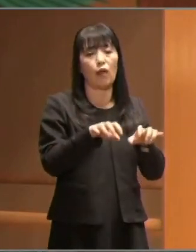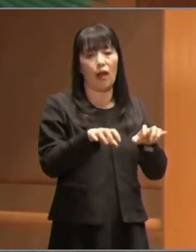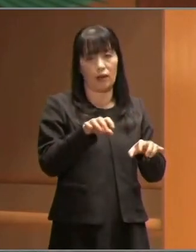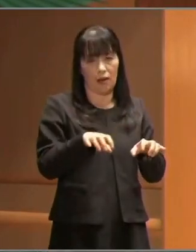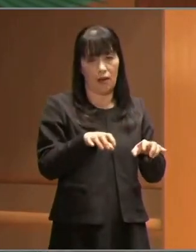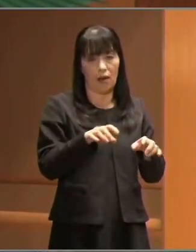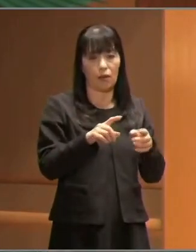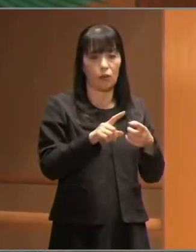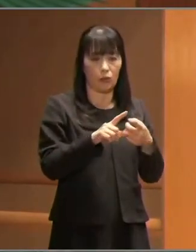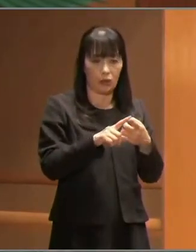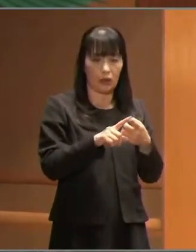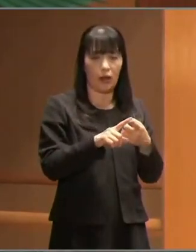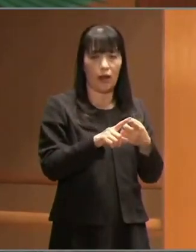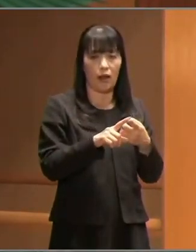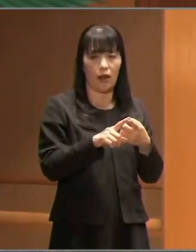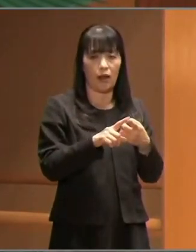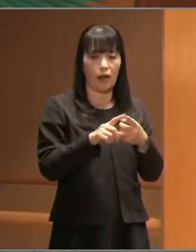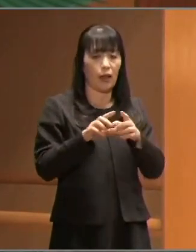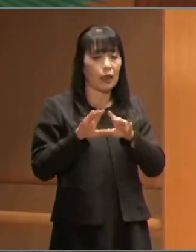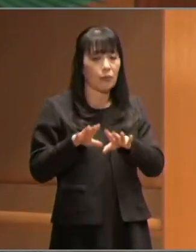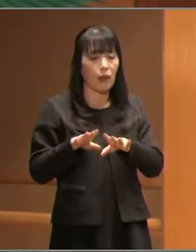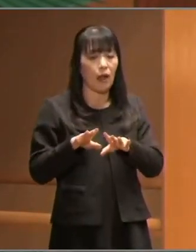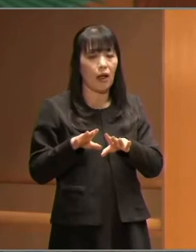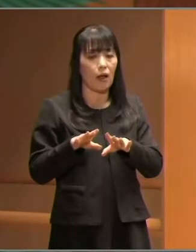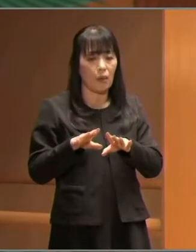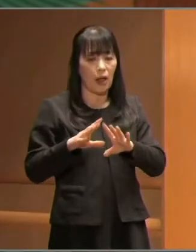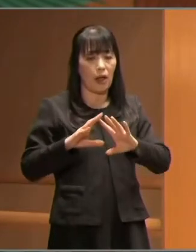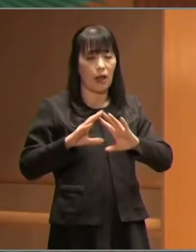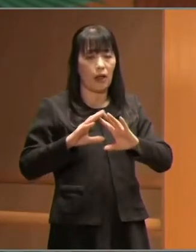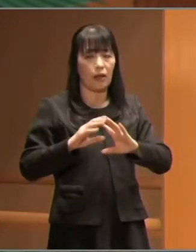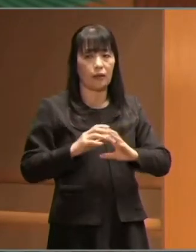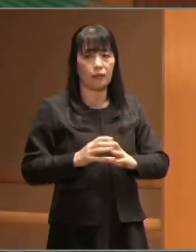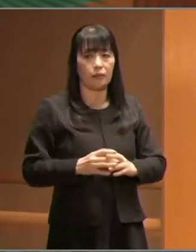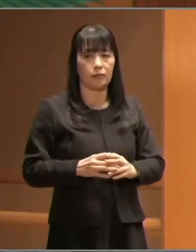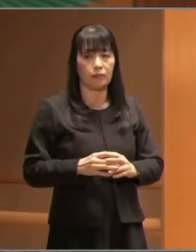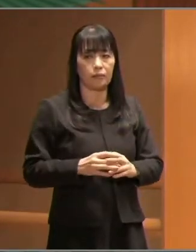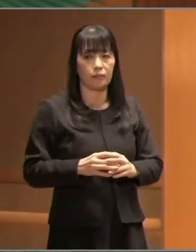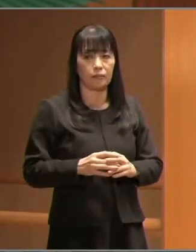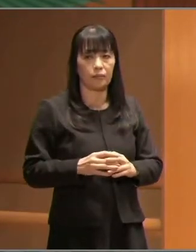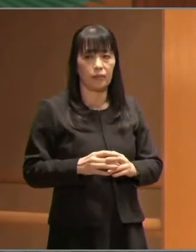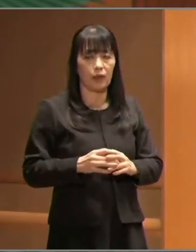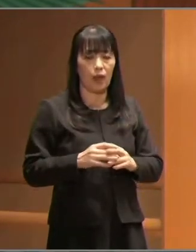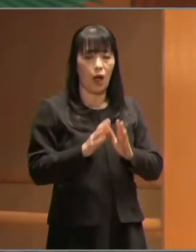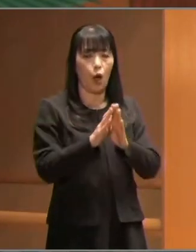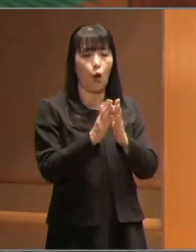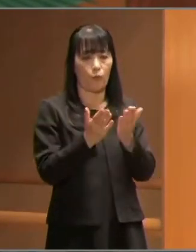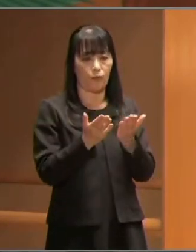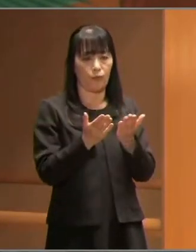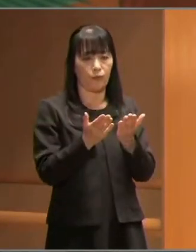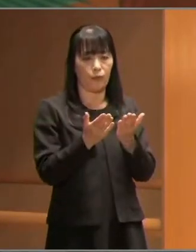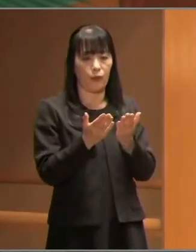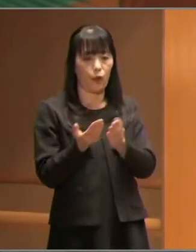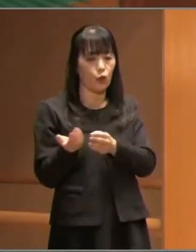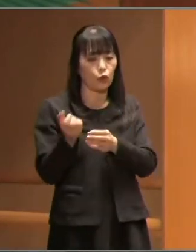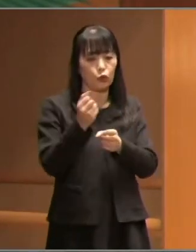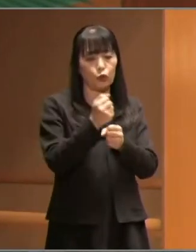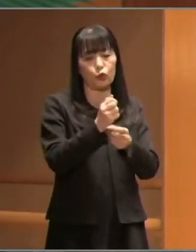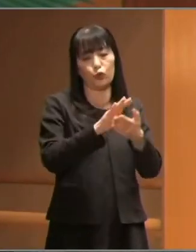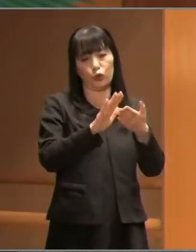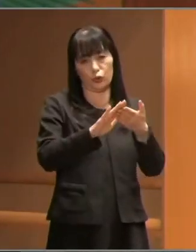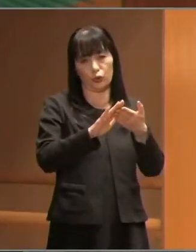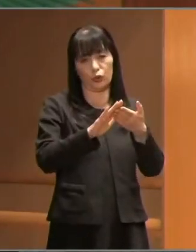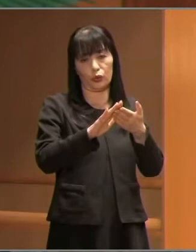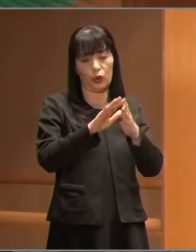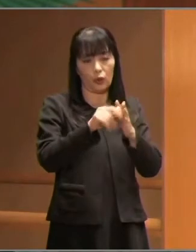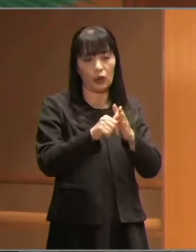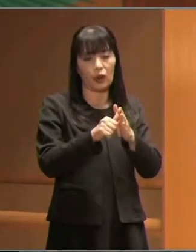So it was used for wrapping the typewriters, or even recently, it is used for